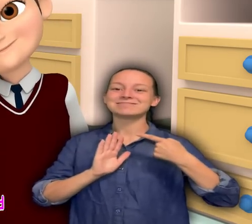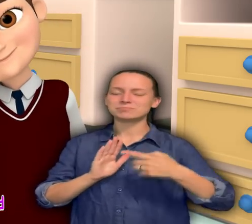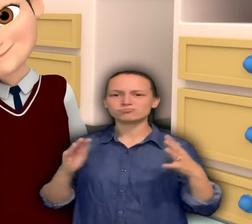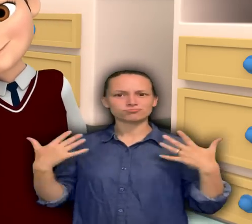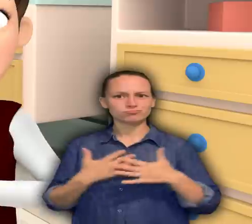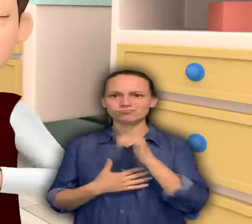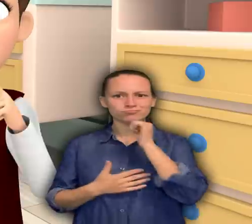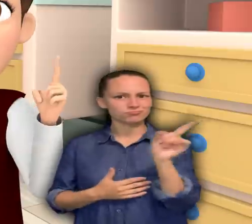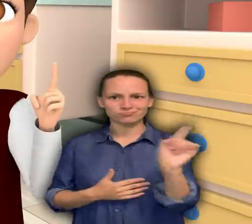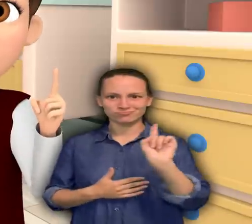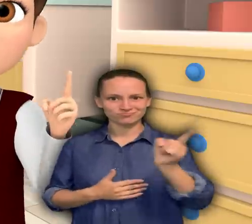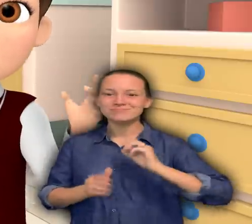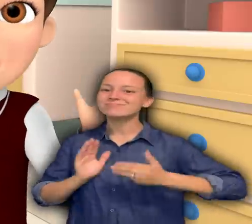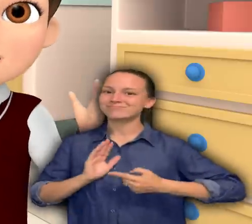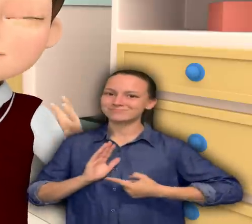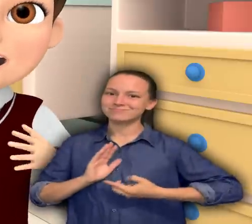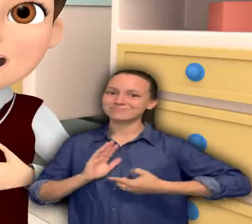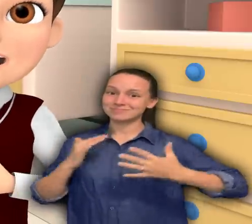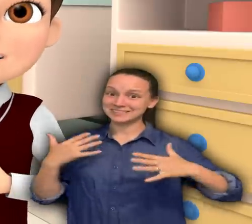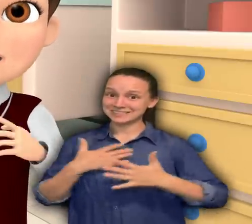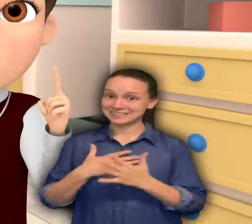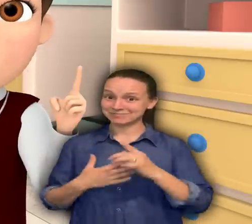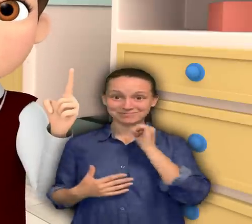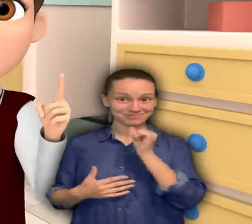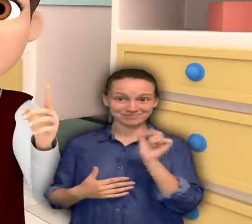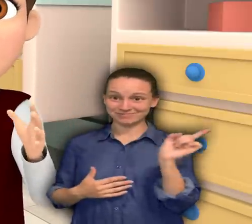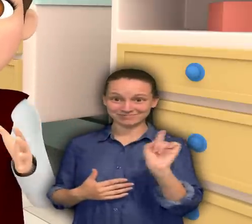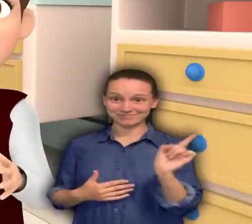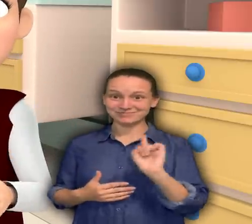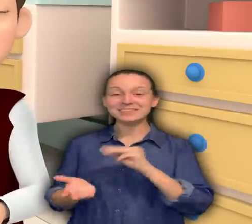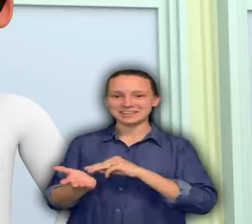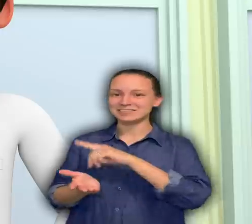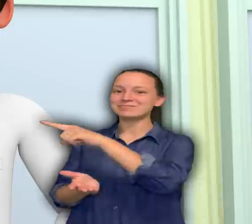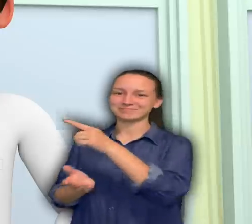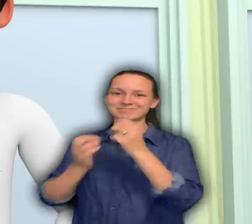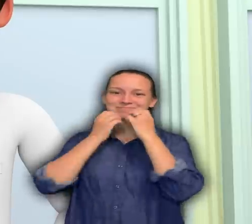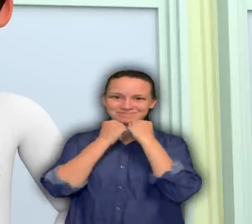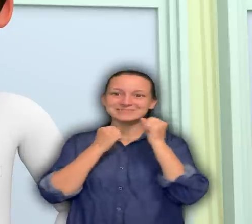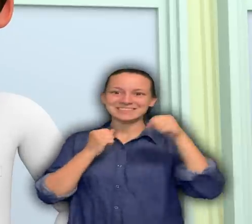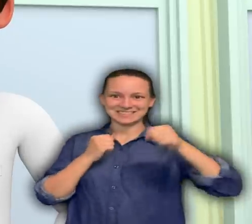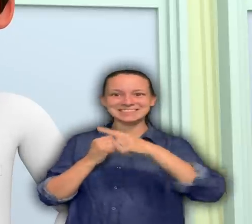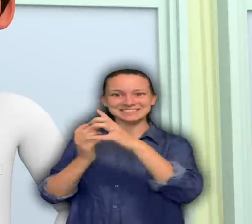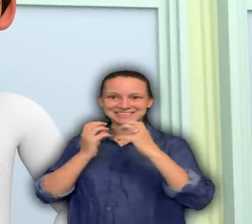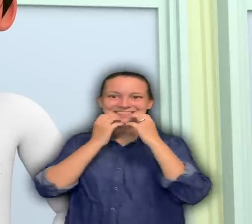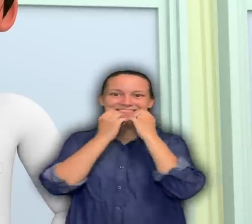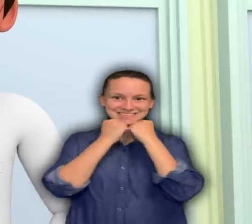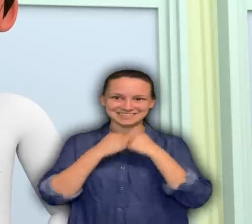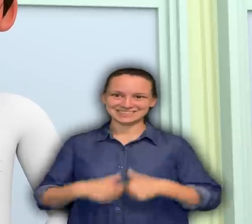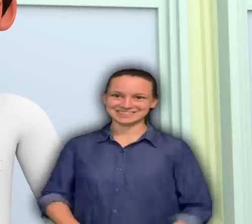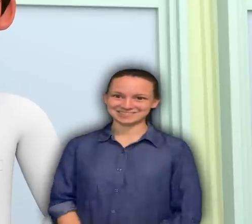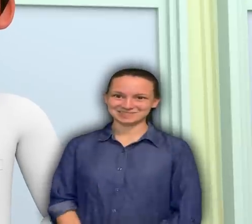my health check I'm not scared yeah I'm not scared doctors really care they do